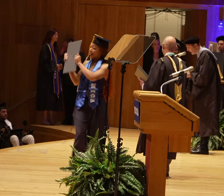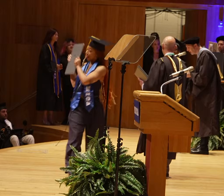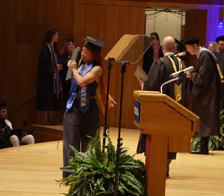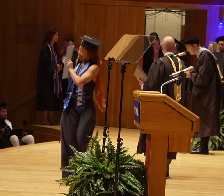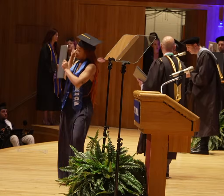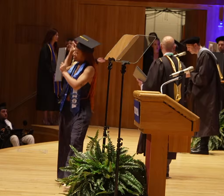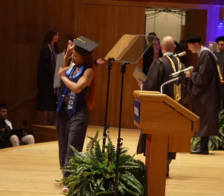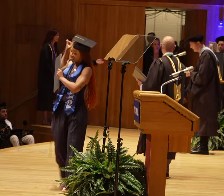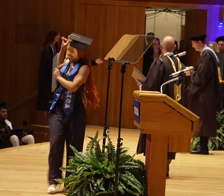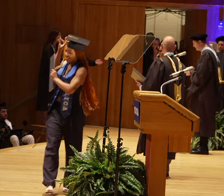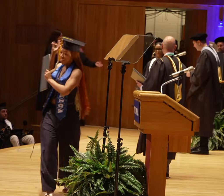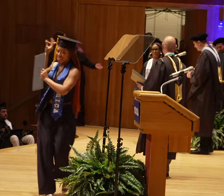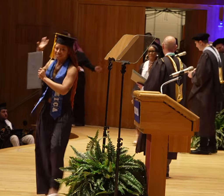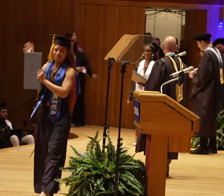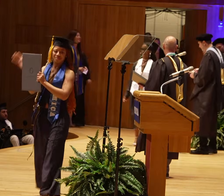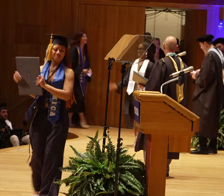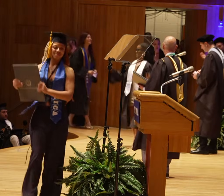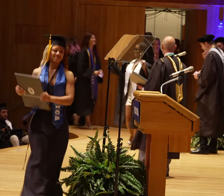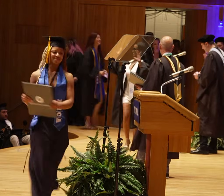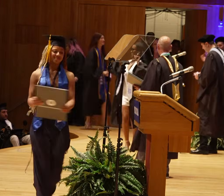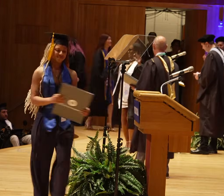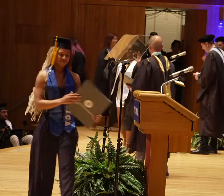Noah Plater.